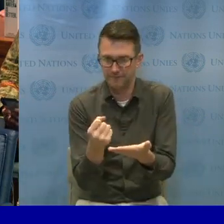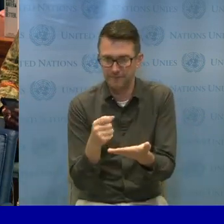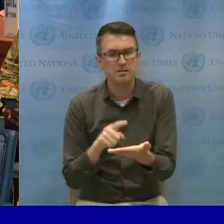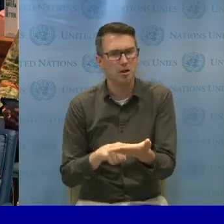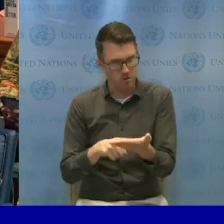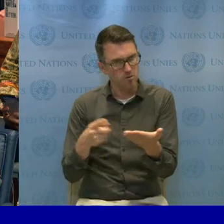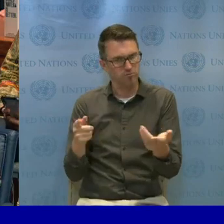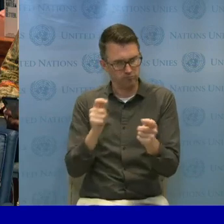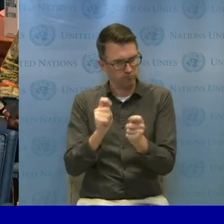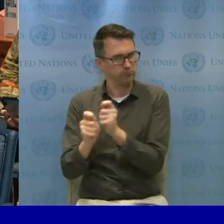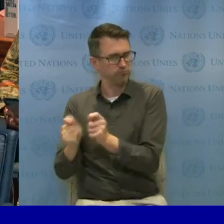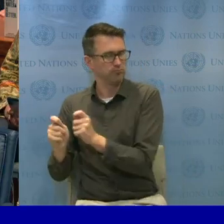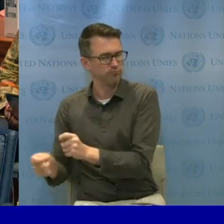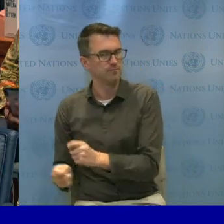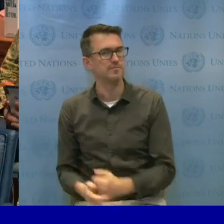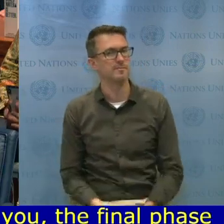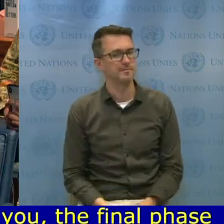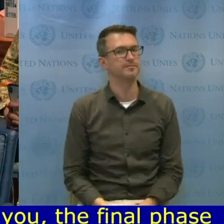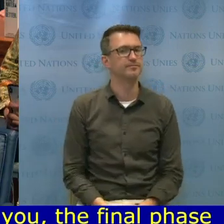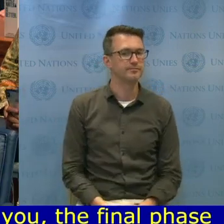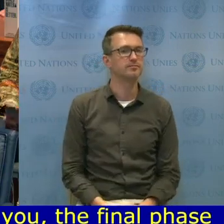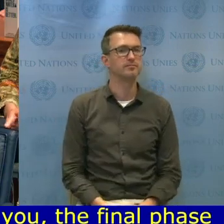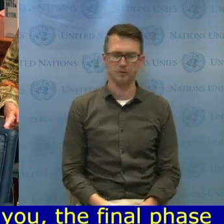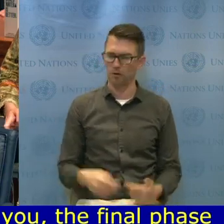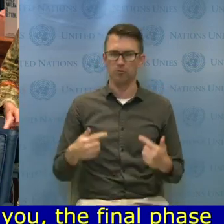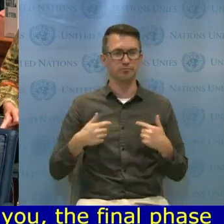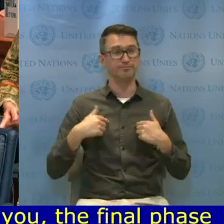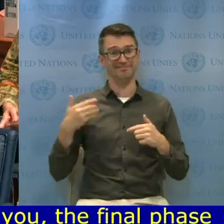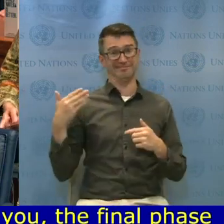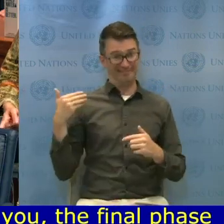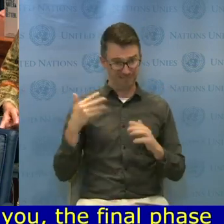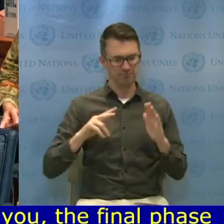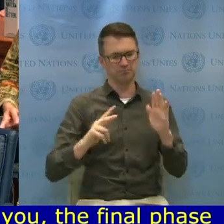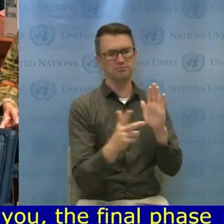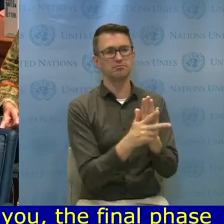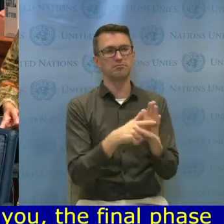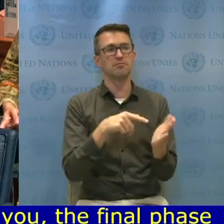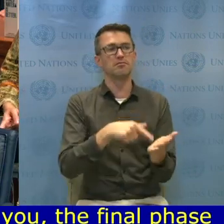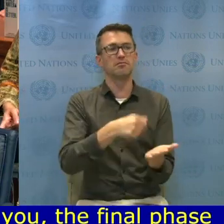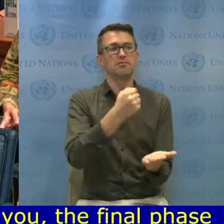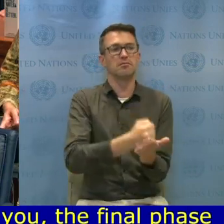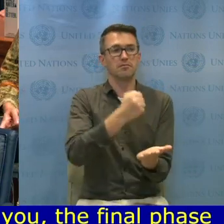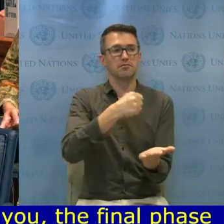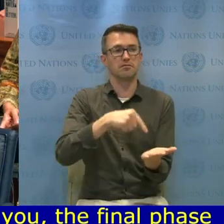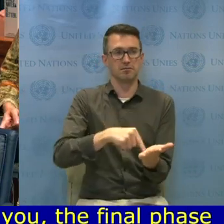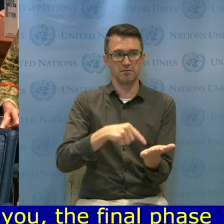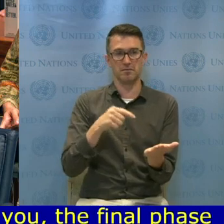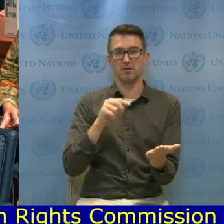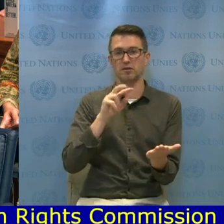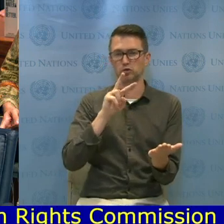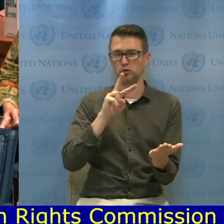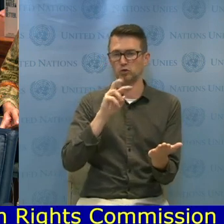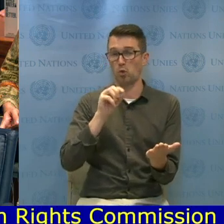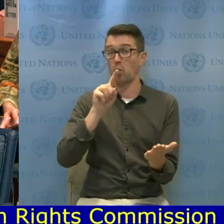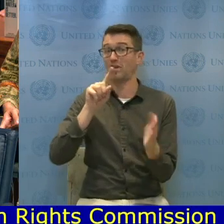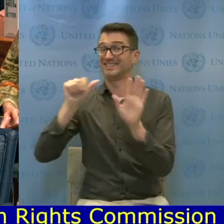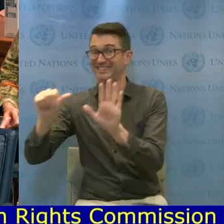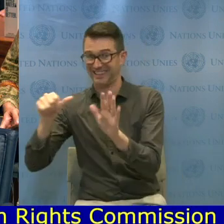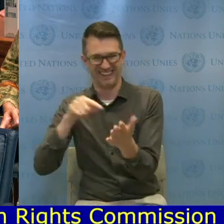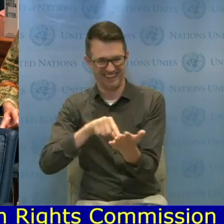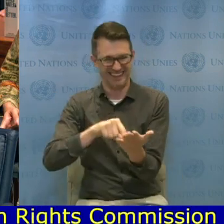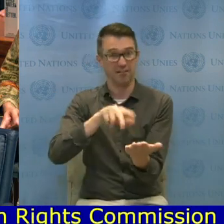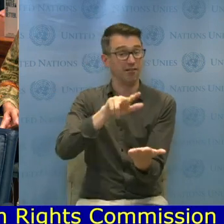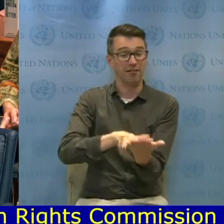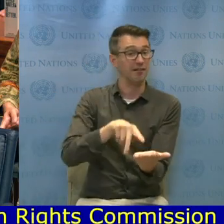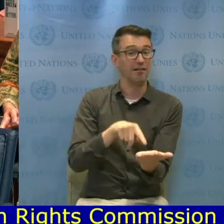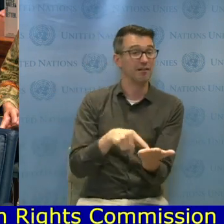mandated by Law No. 8, 2016 on Persons with Disabilities. Meanwhile, the existing National Human Rights Commission has created